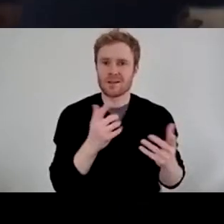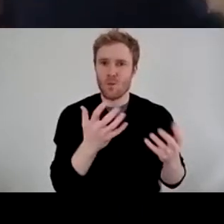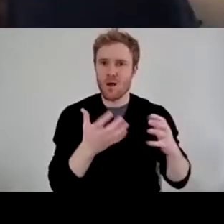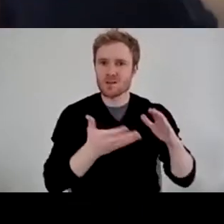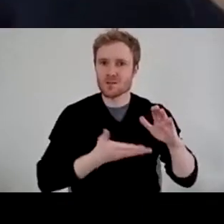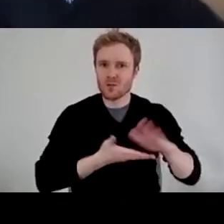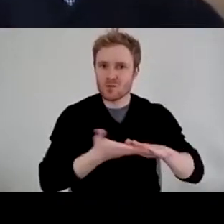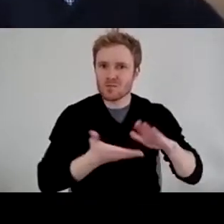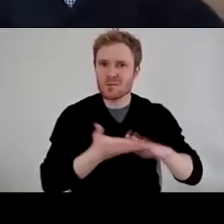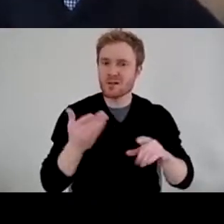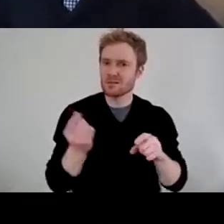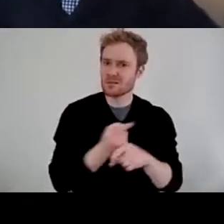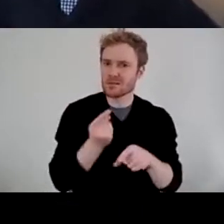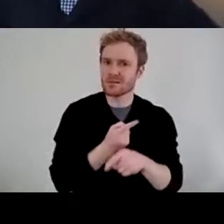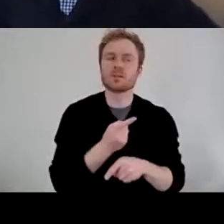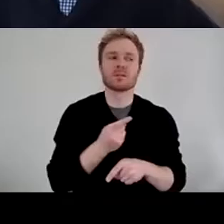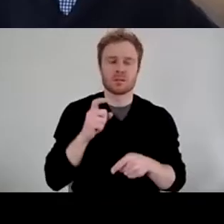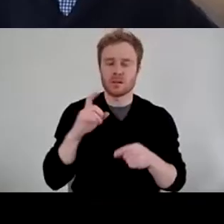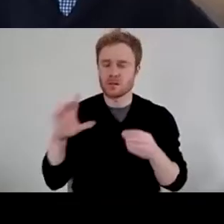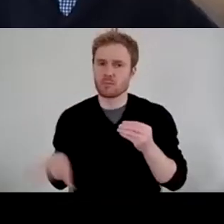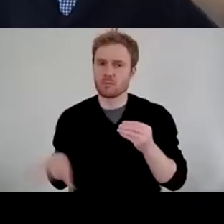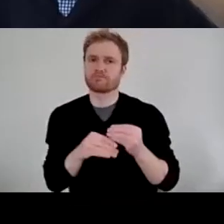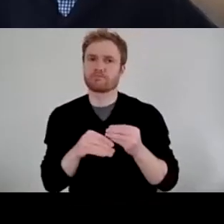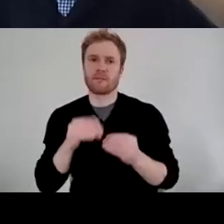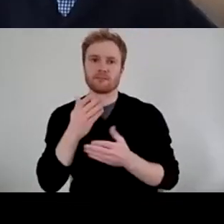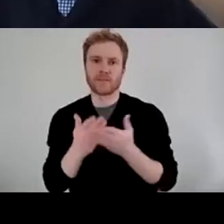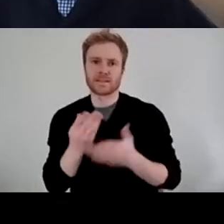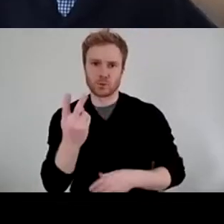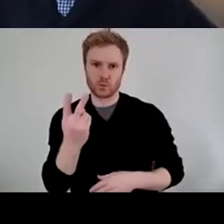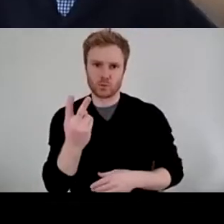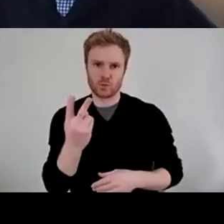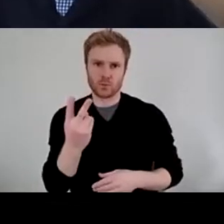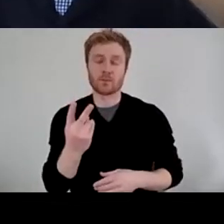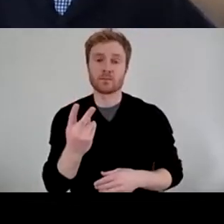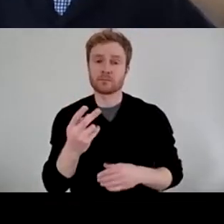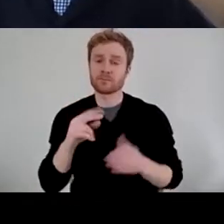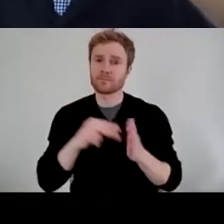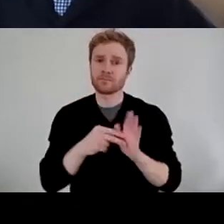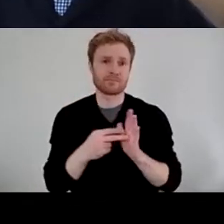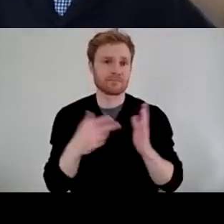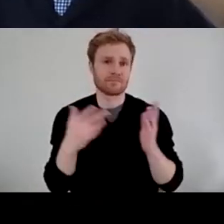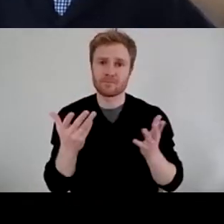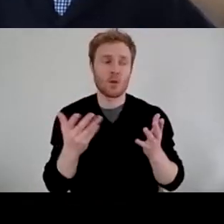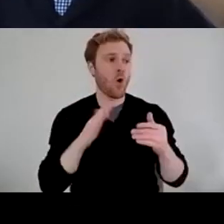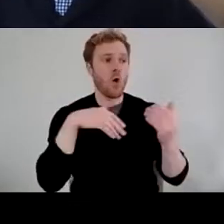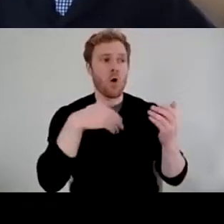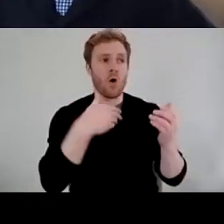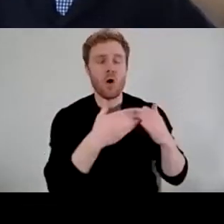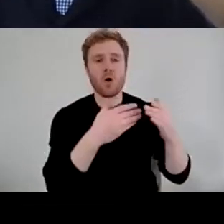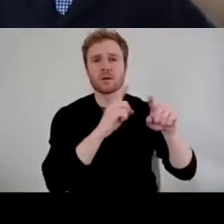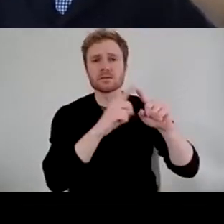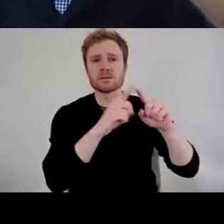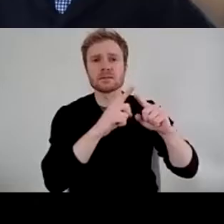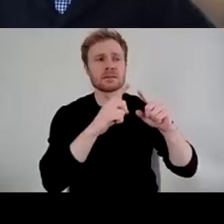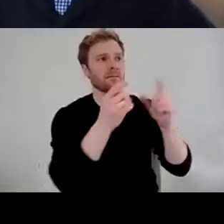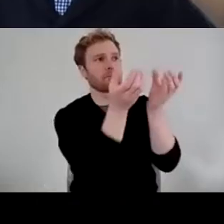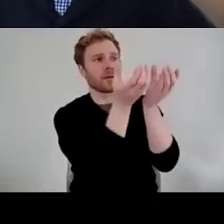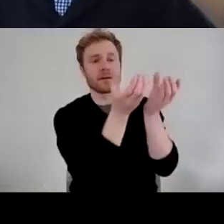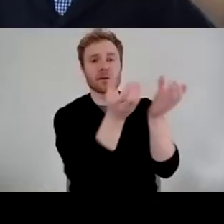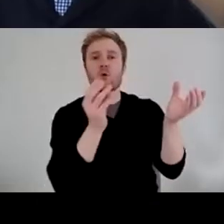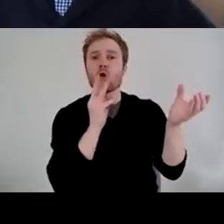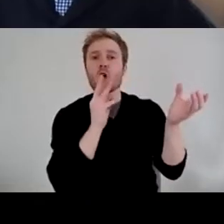I represent. And this is just very exciting. The phase one is the park, it's the playground, it's the things that